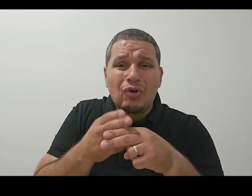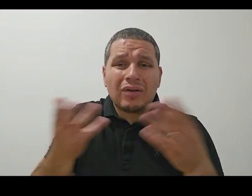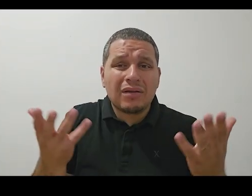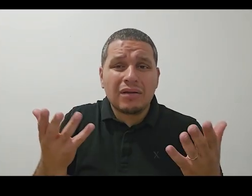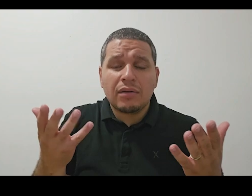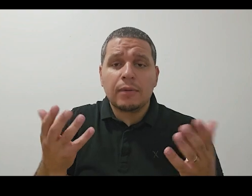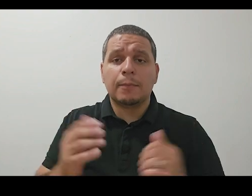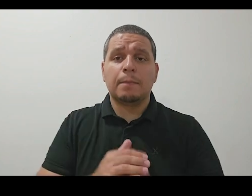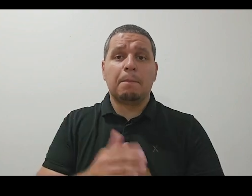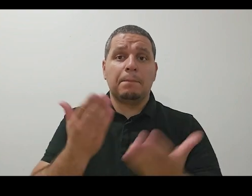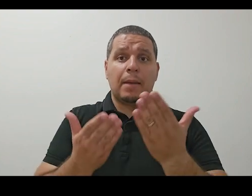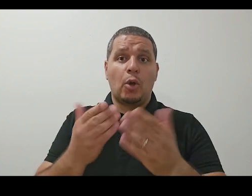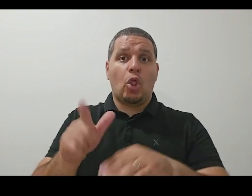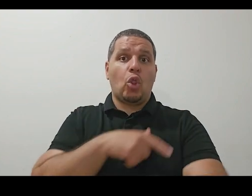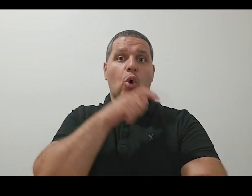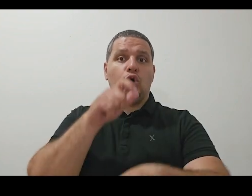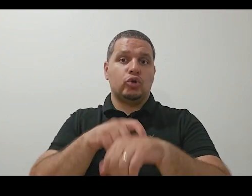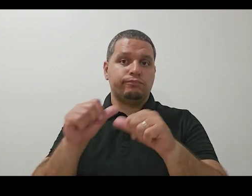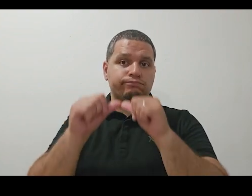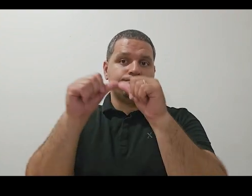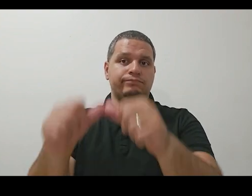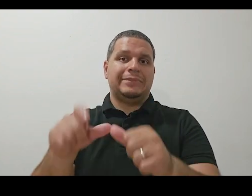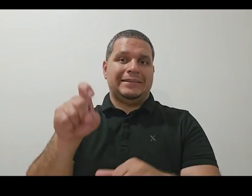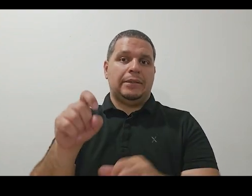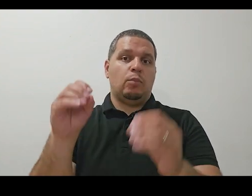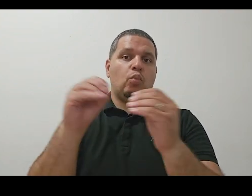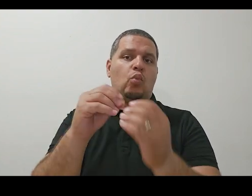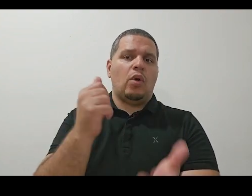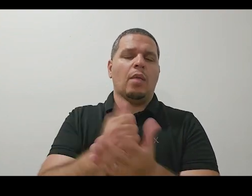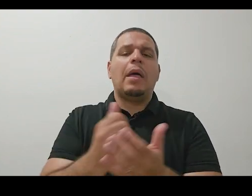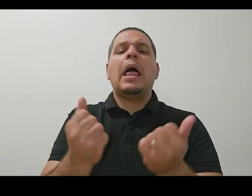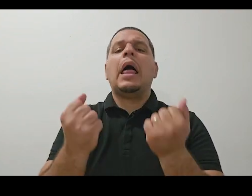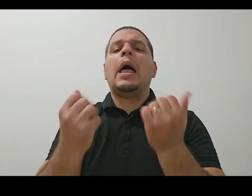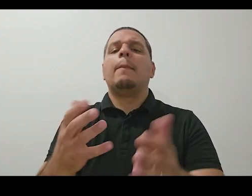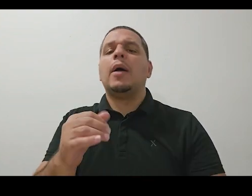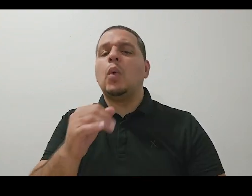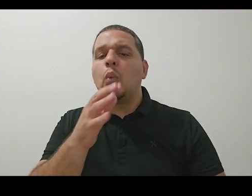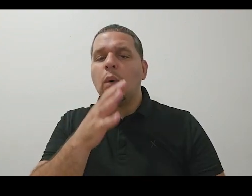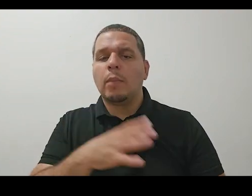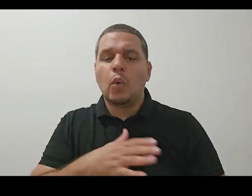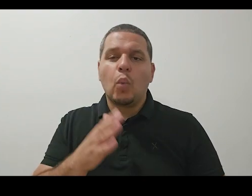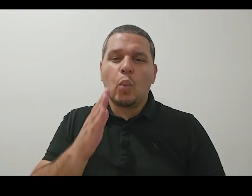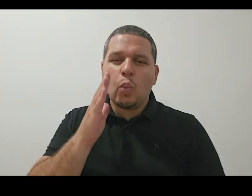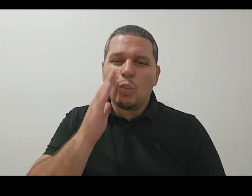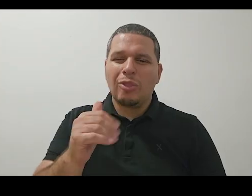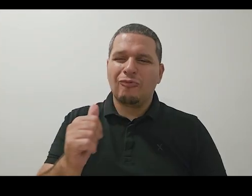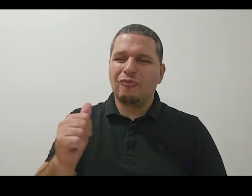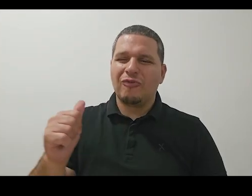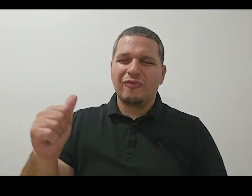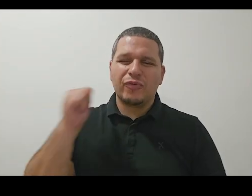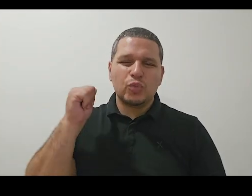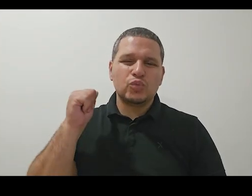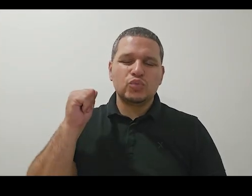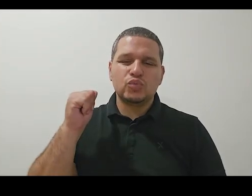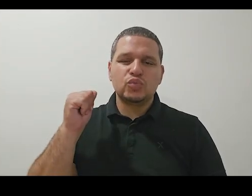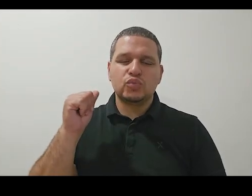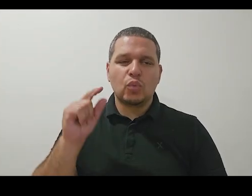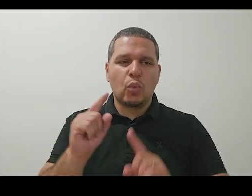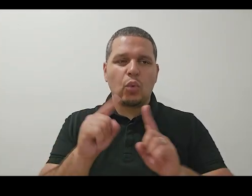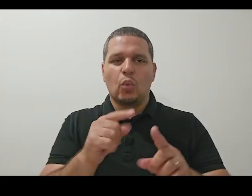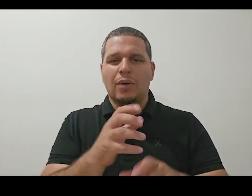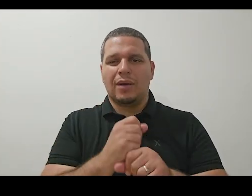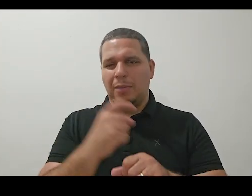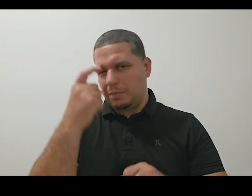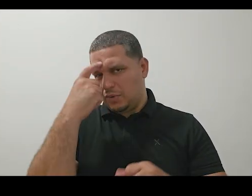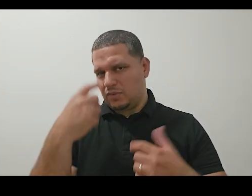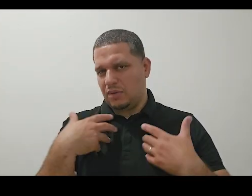temporary. It may be long term that it needs further help. How many women will refuse to go to